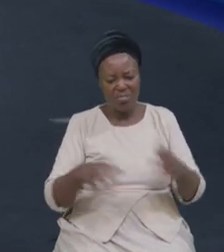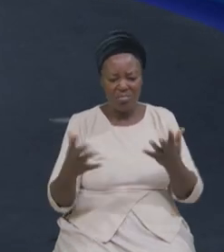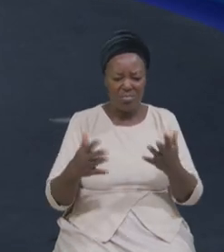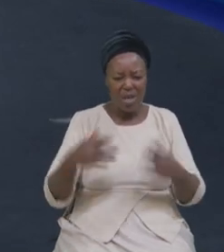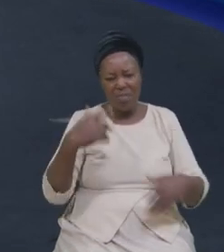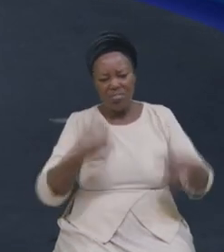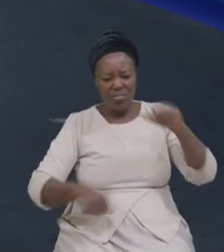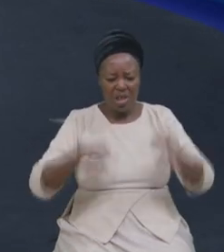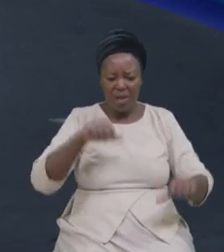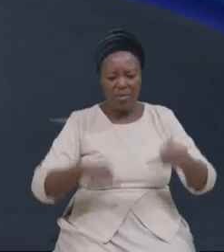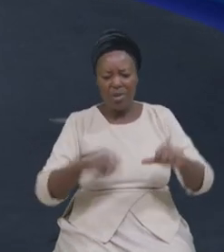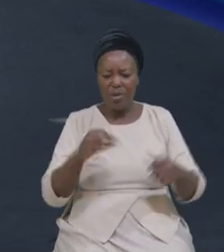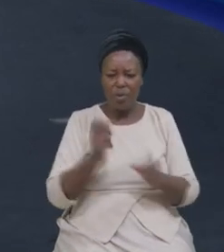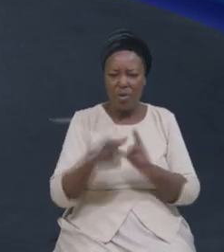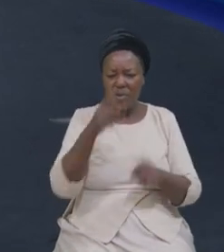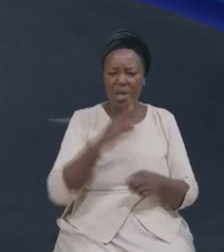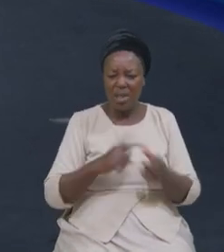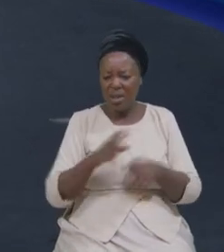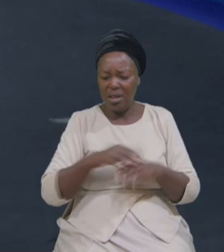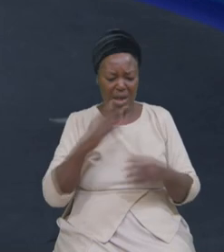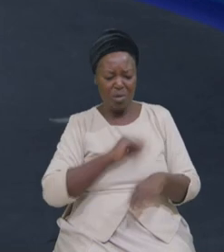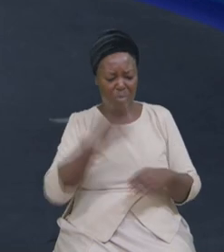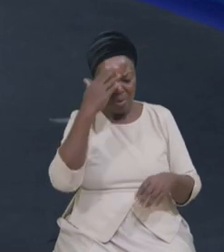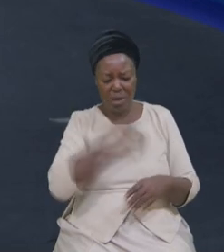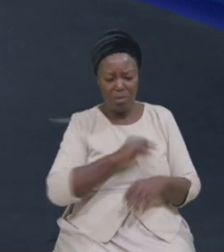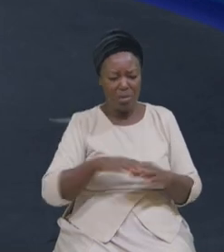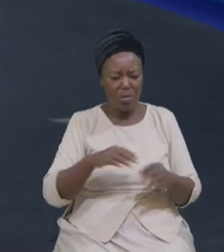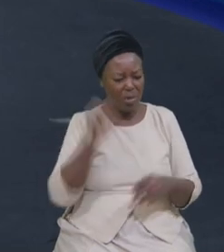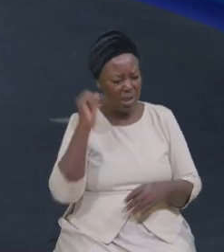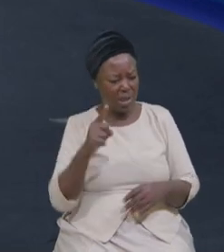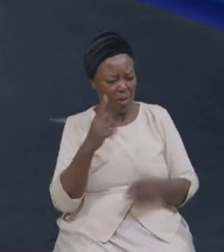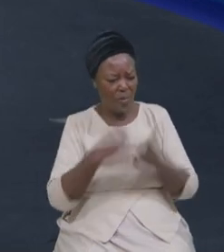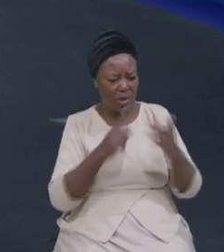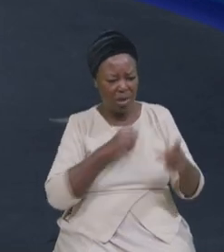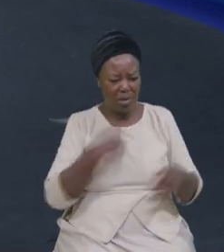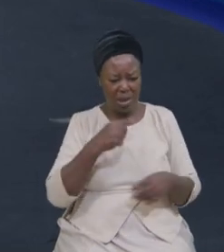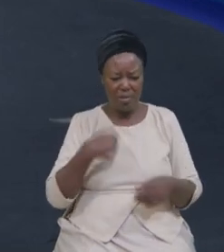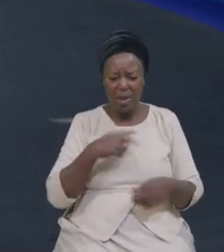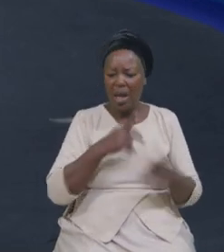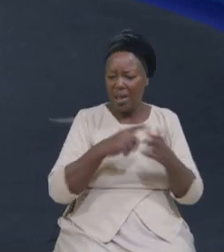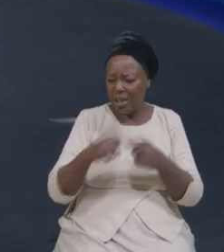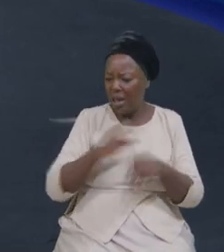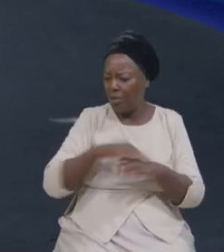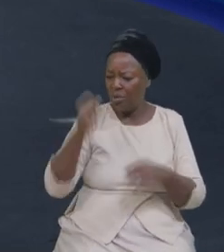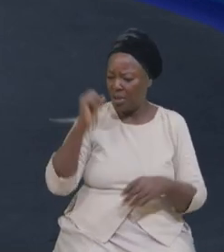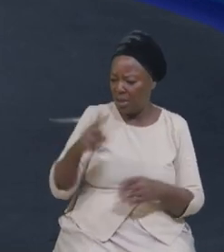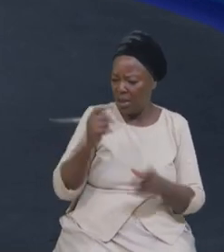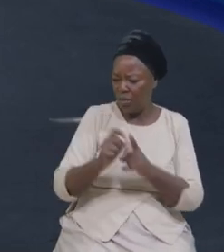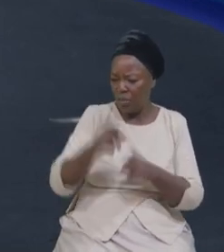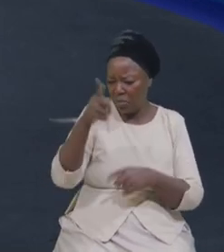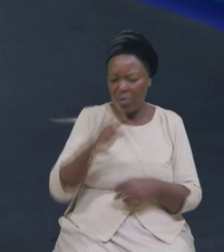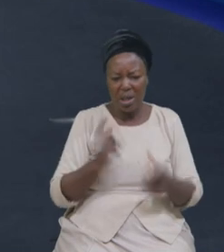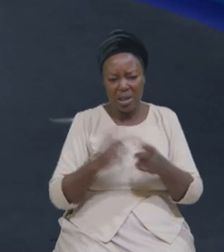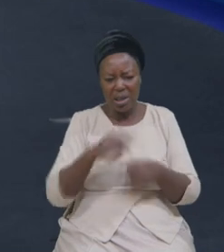lost everything, and he's here and there, and he doesn't know where he's standing, what he's doing, what's the future, and doesn't